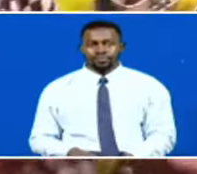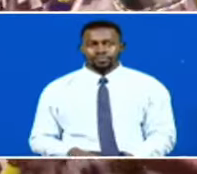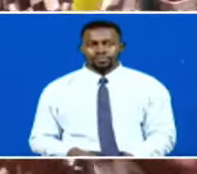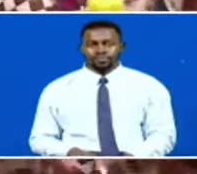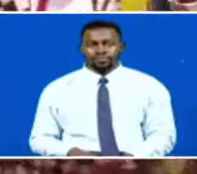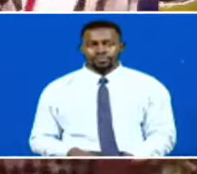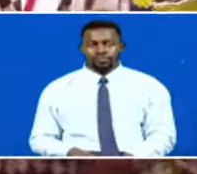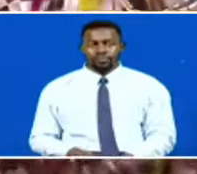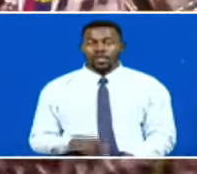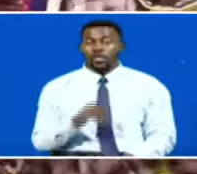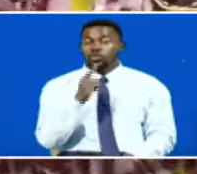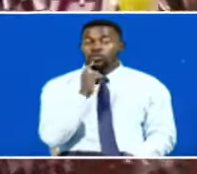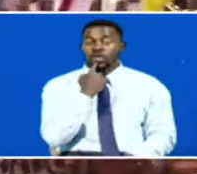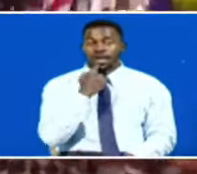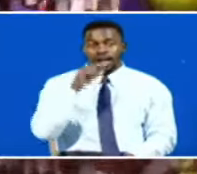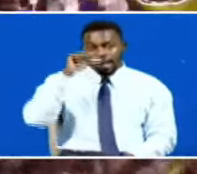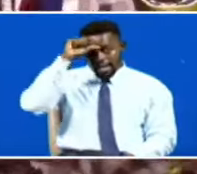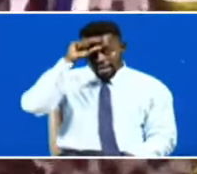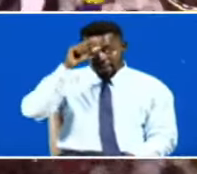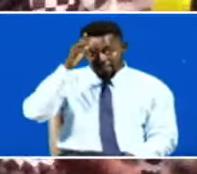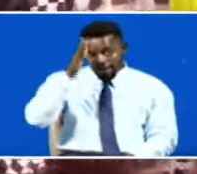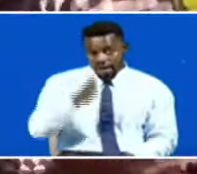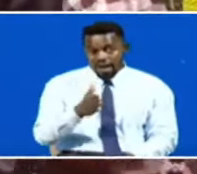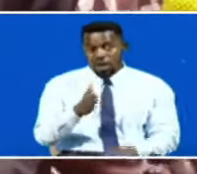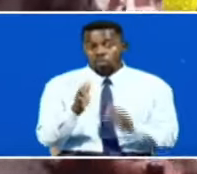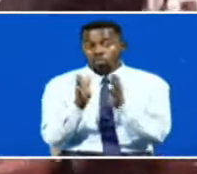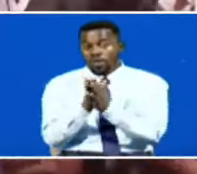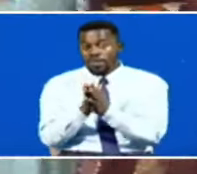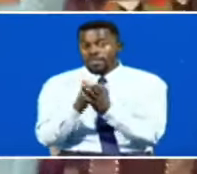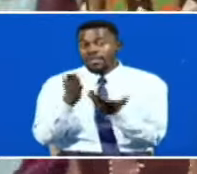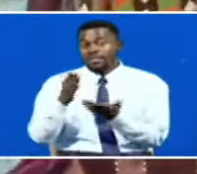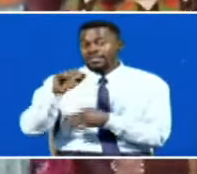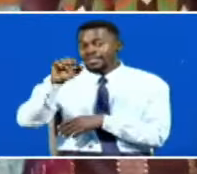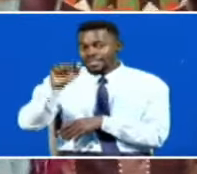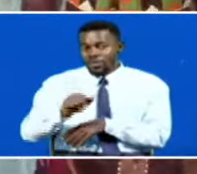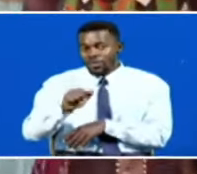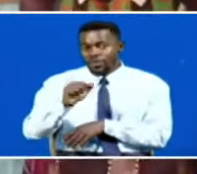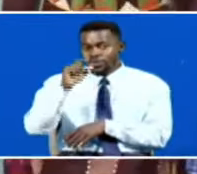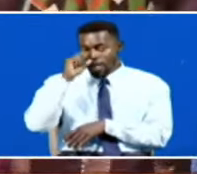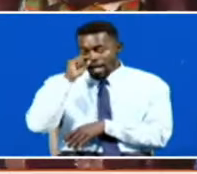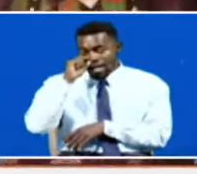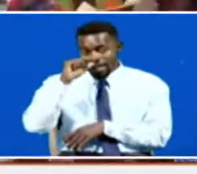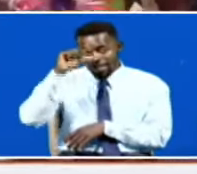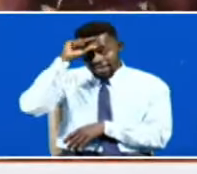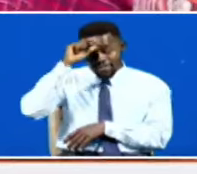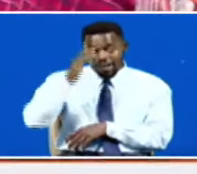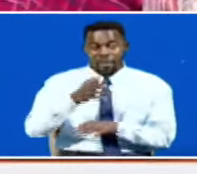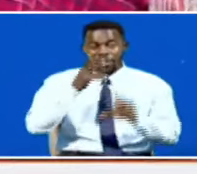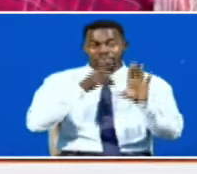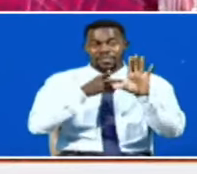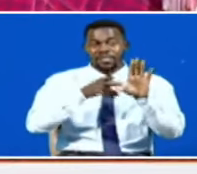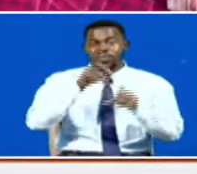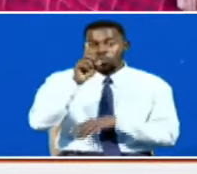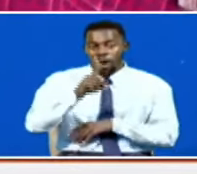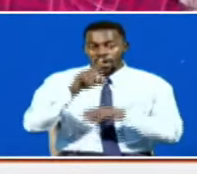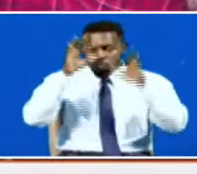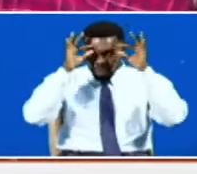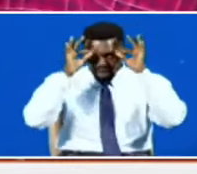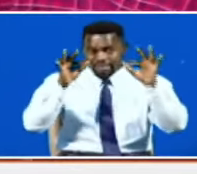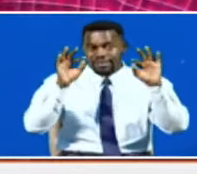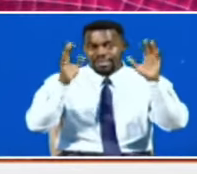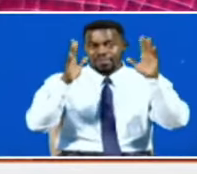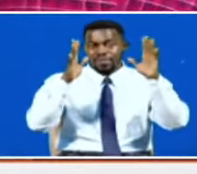Turkana Governor Jeremiah Lomuruka and South Sudan Governor Lois Lobong attended a wedding ceremony in